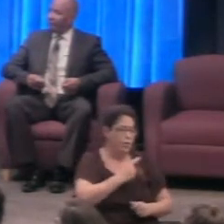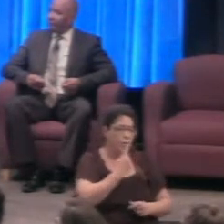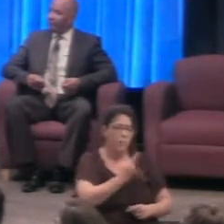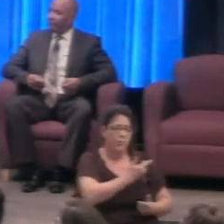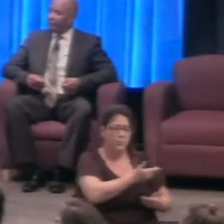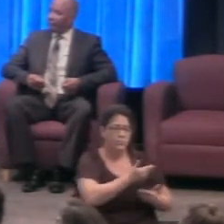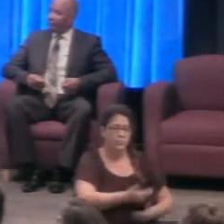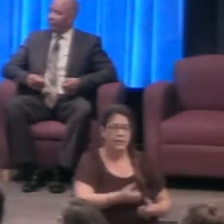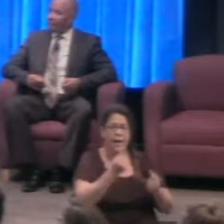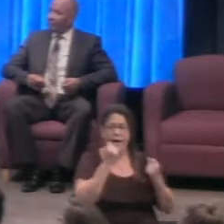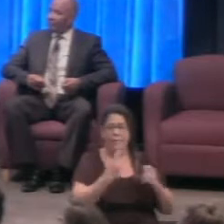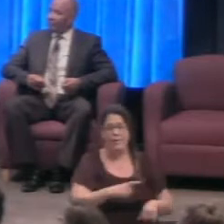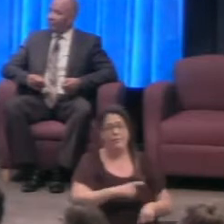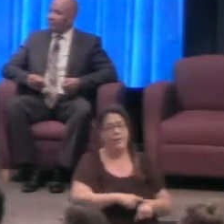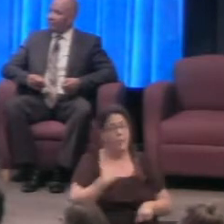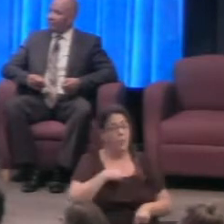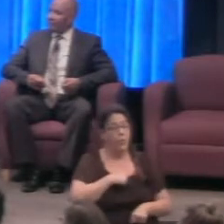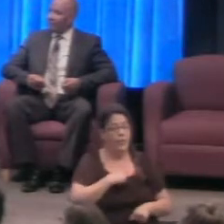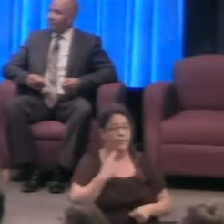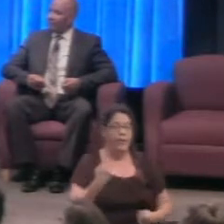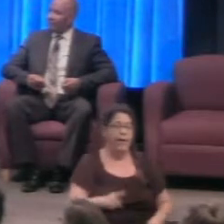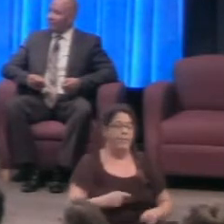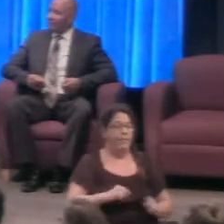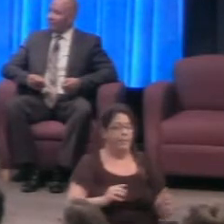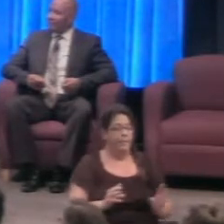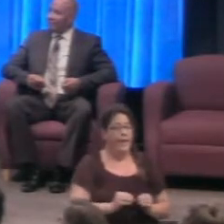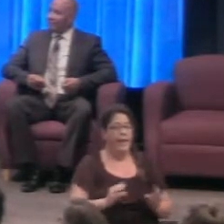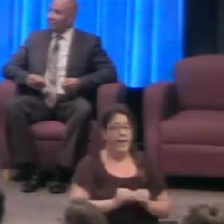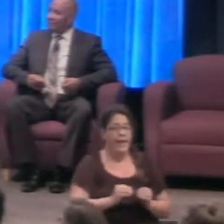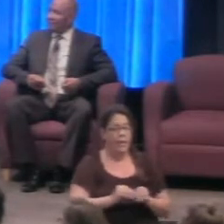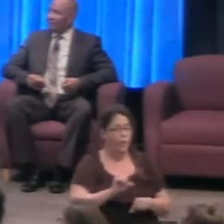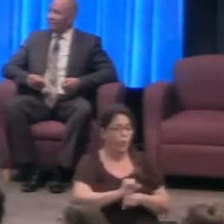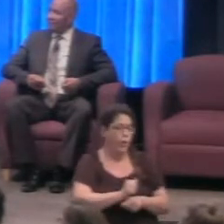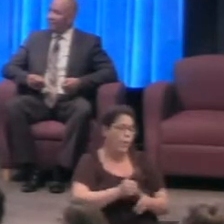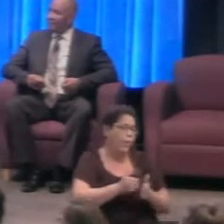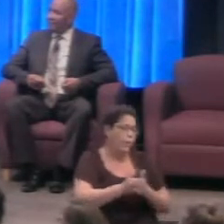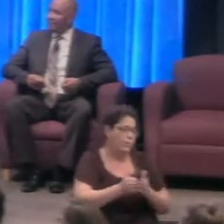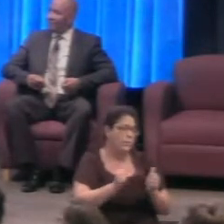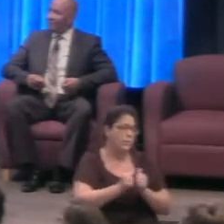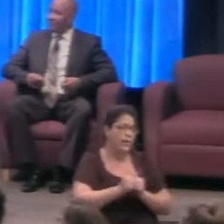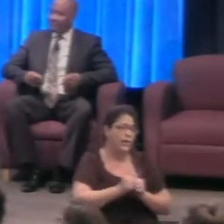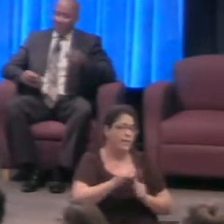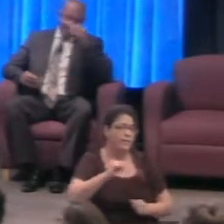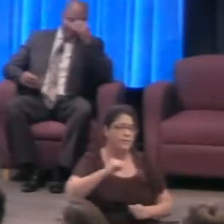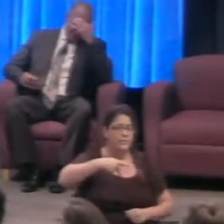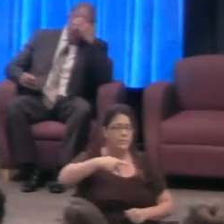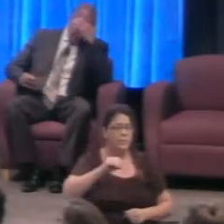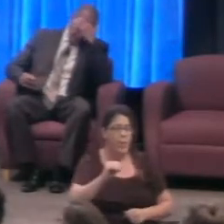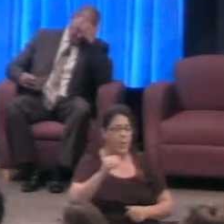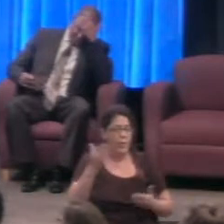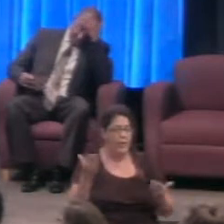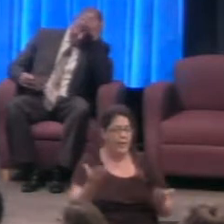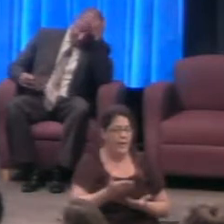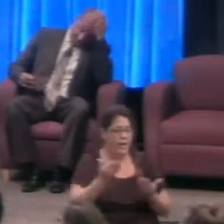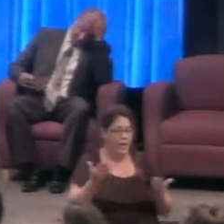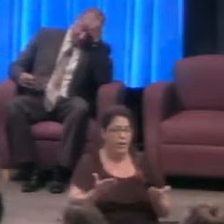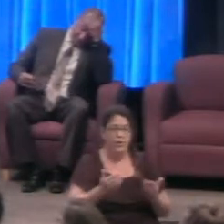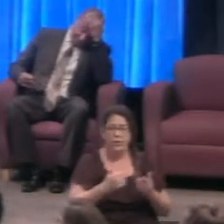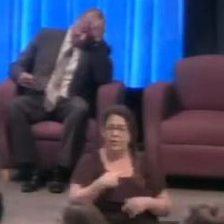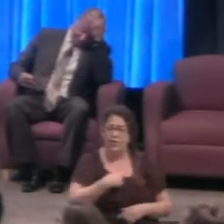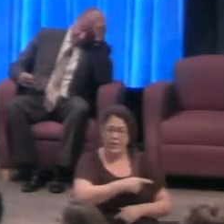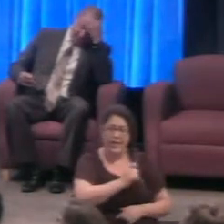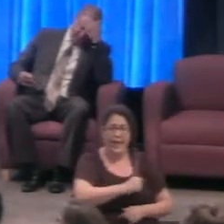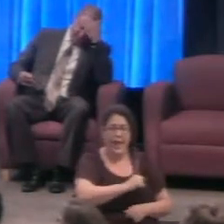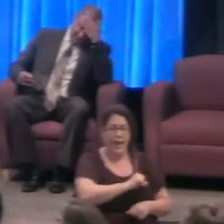know how many times that we've all been in a meeting and we work closely with the SPO up here, and she can bring such clarity to